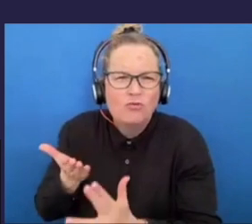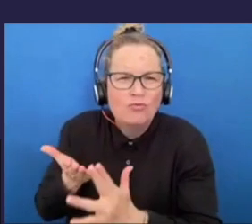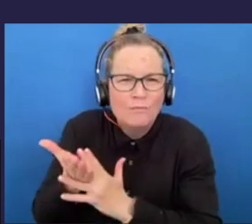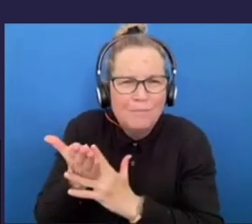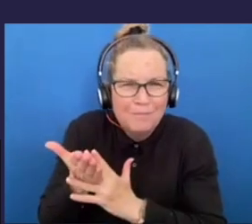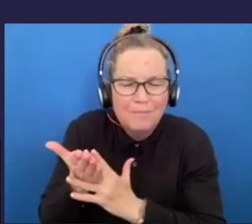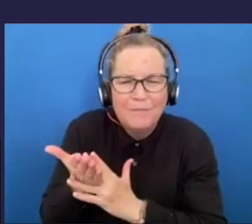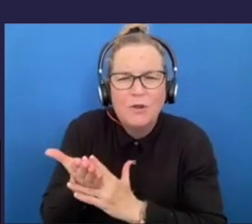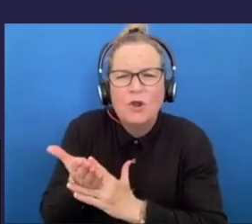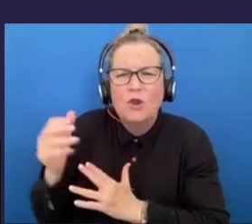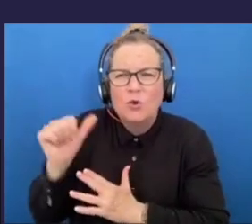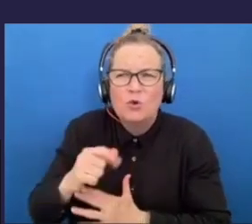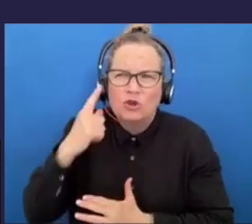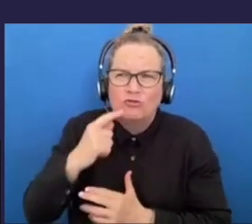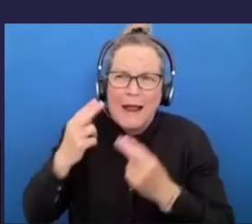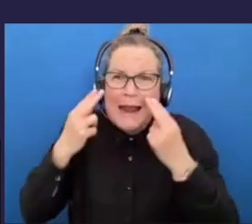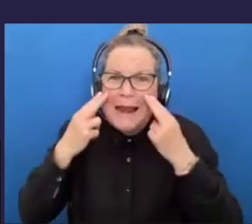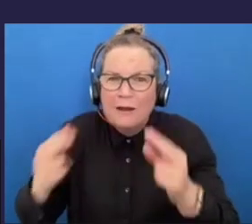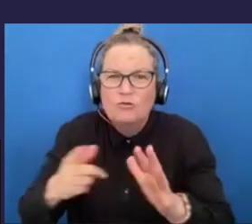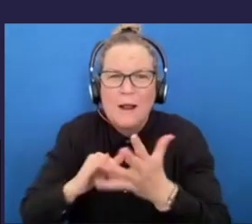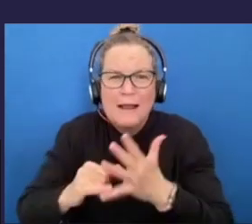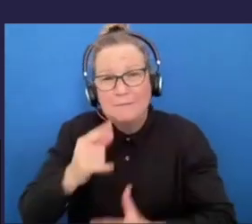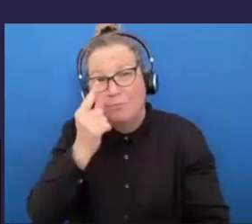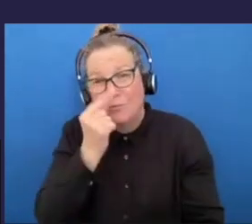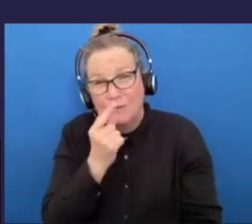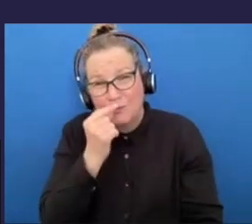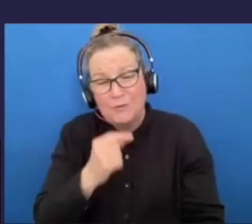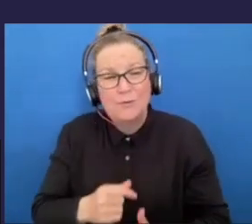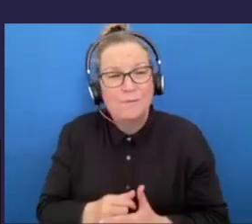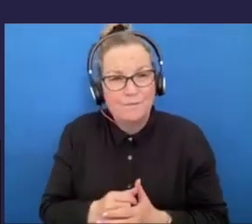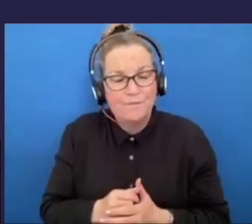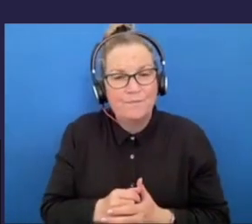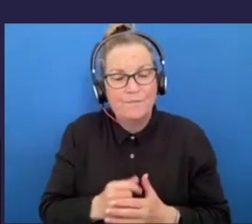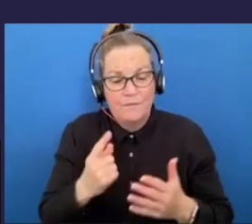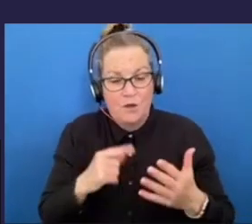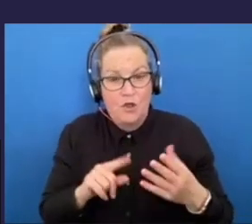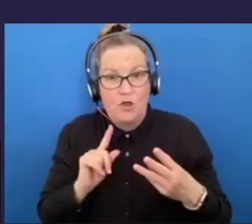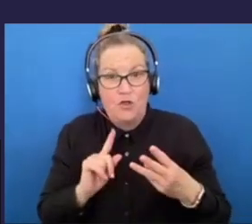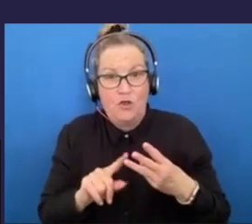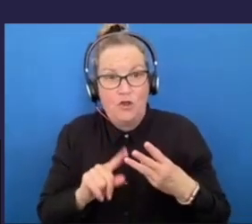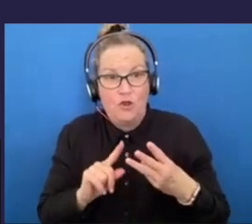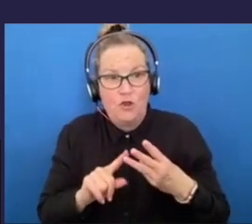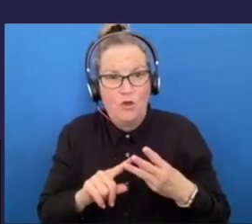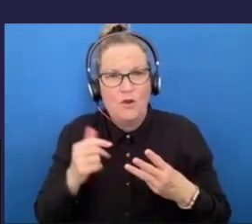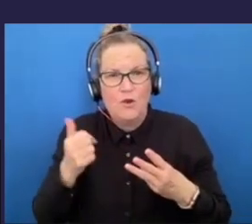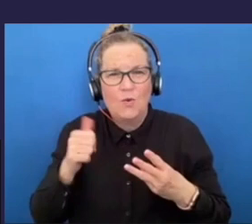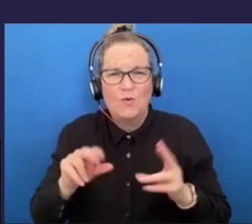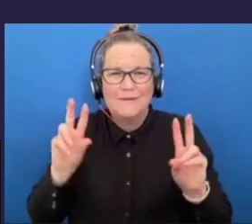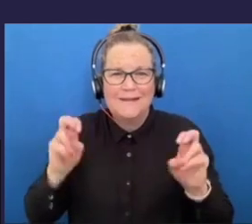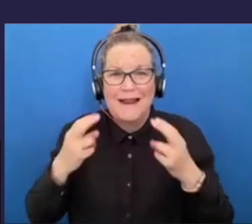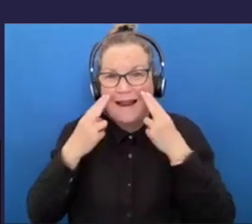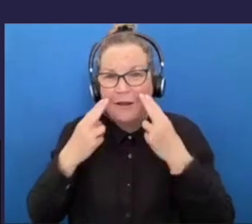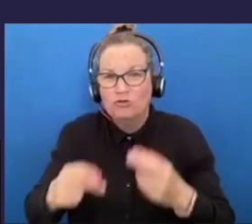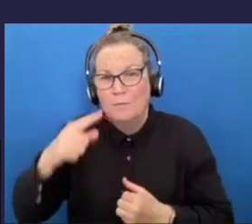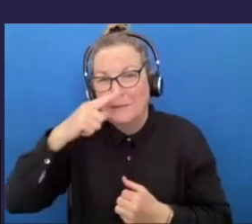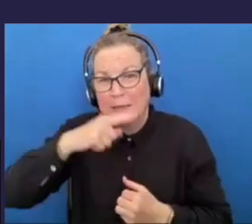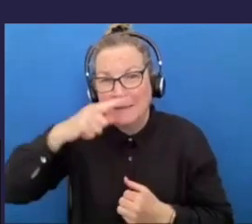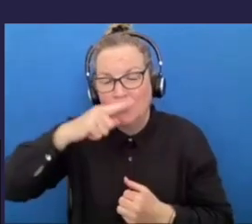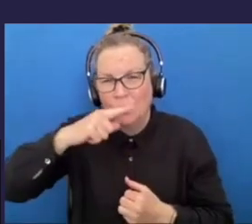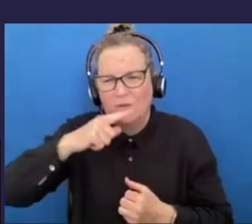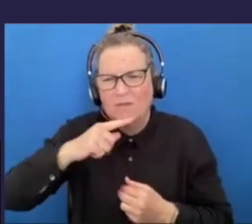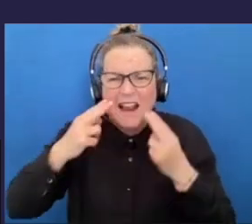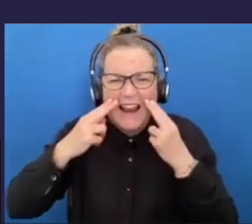as naturally occurring as possible. Third, utilize natural people. Natural people sounds like a